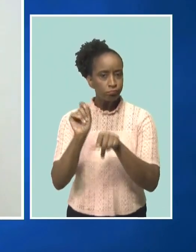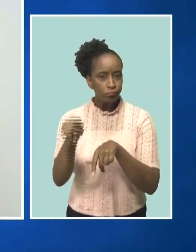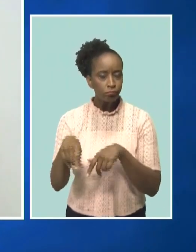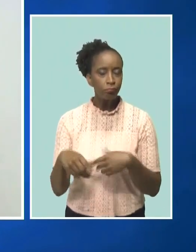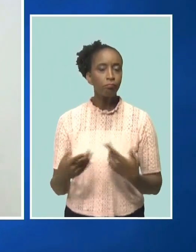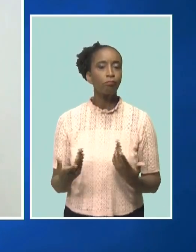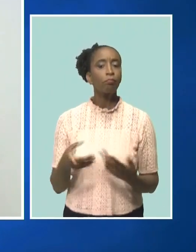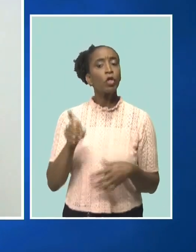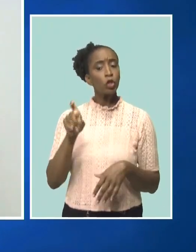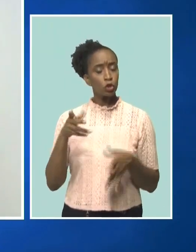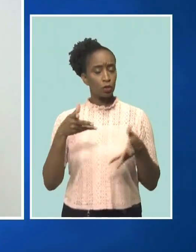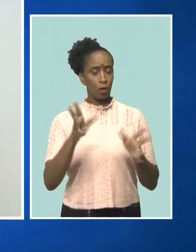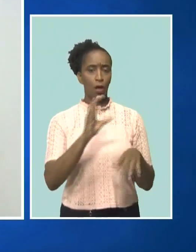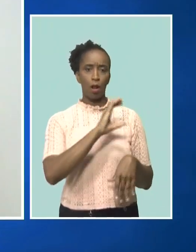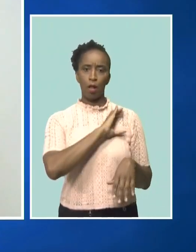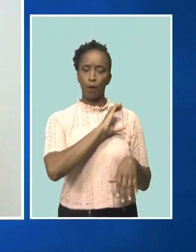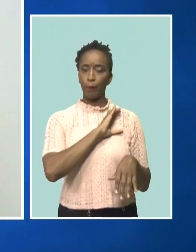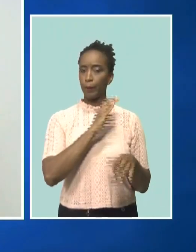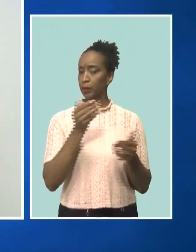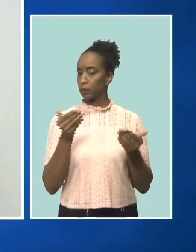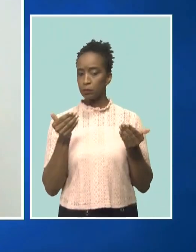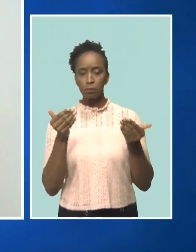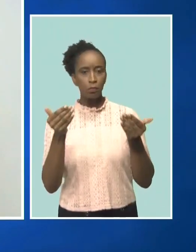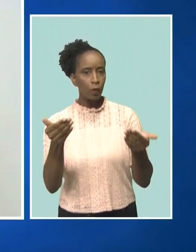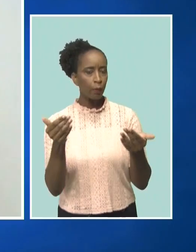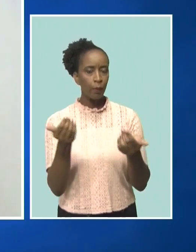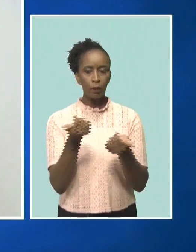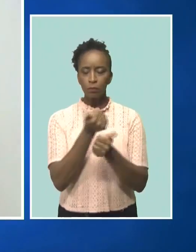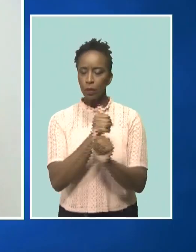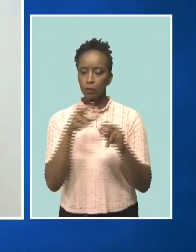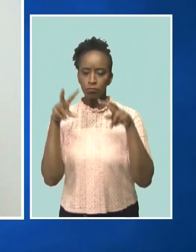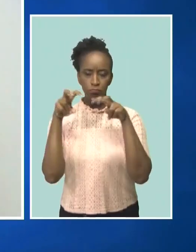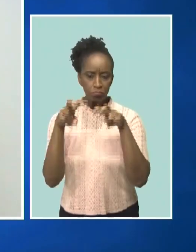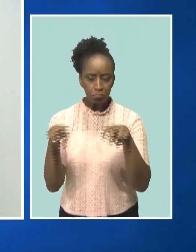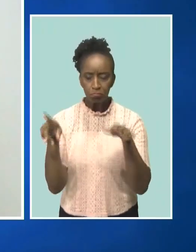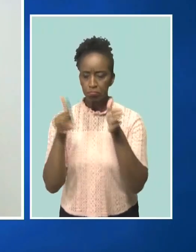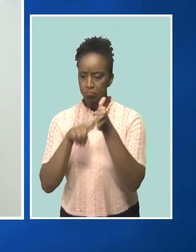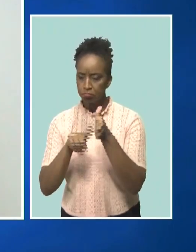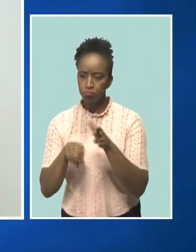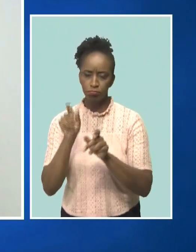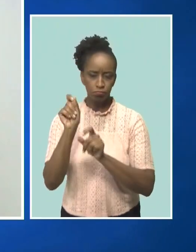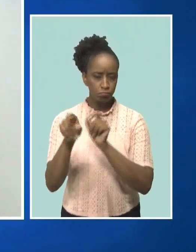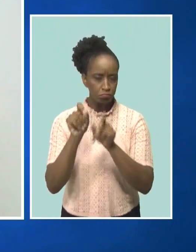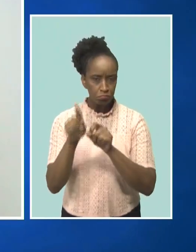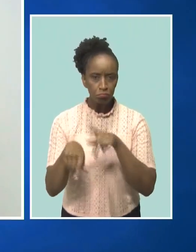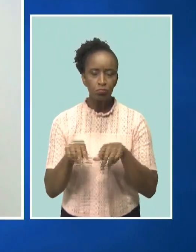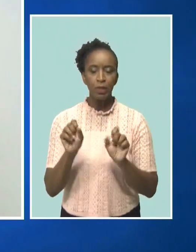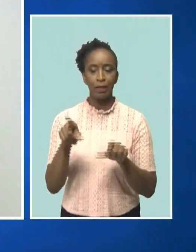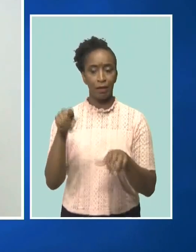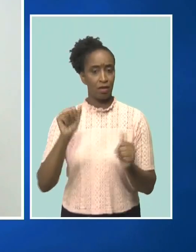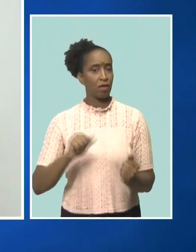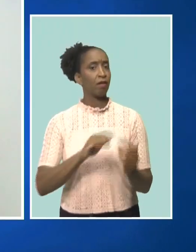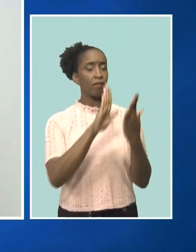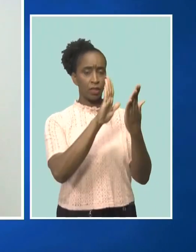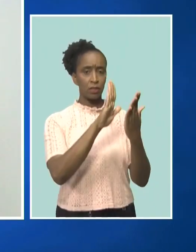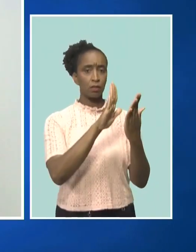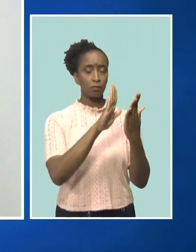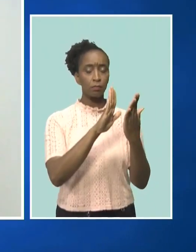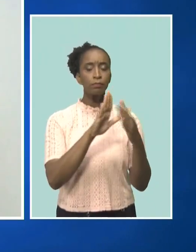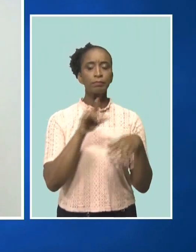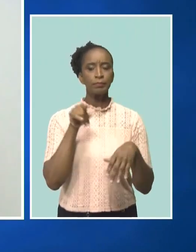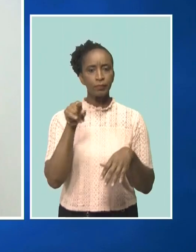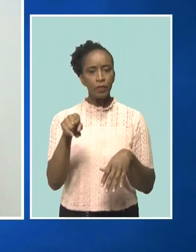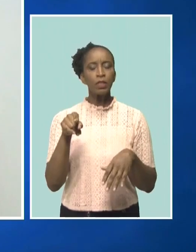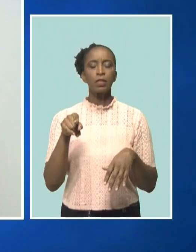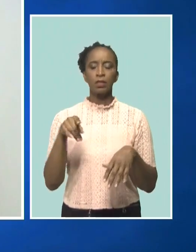full investigation, raise whatever questions they have, and for him to be able to defend himself. And I think that it's also commendable that he's taken a